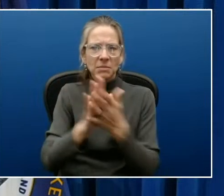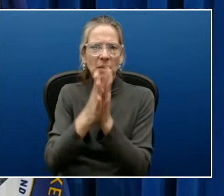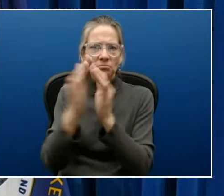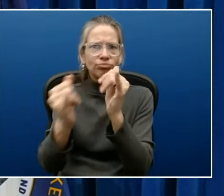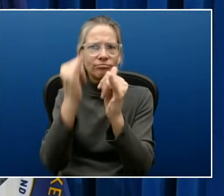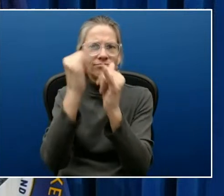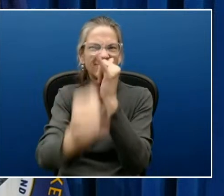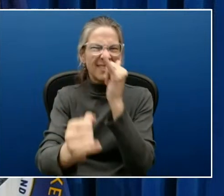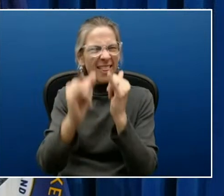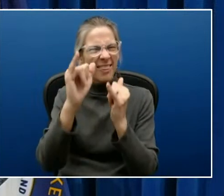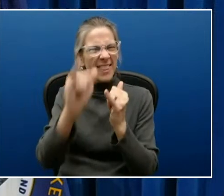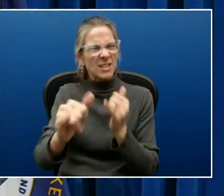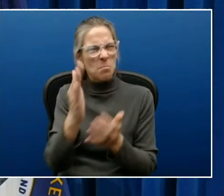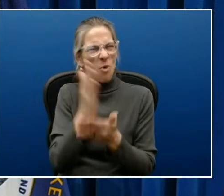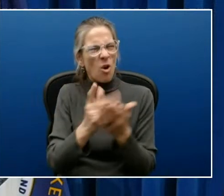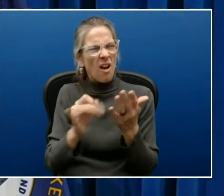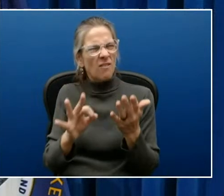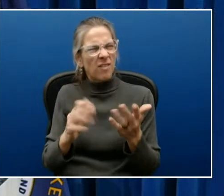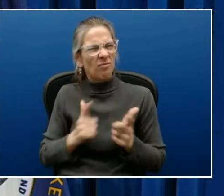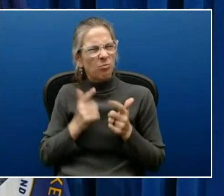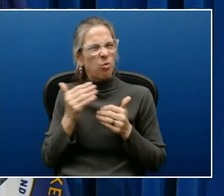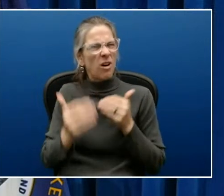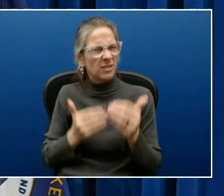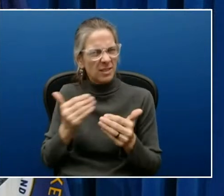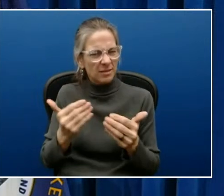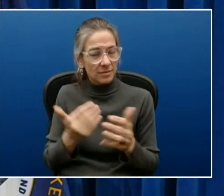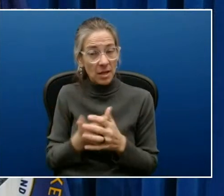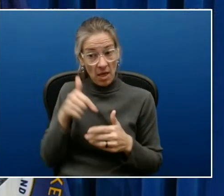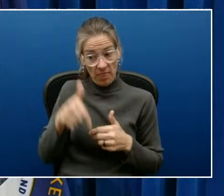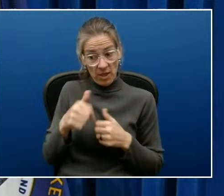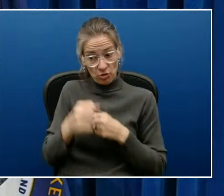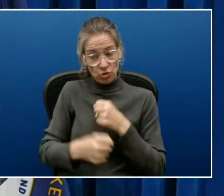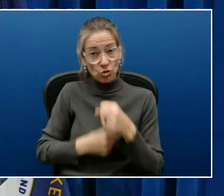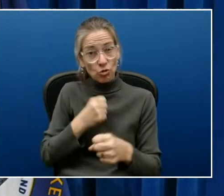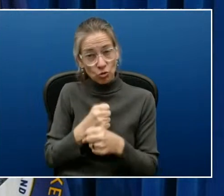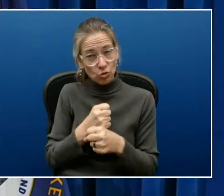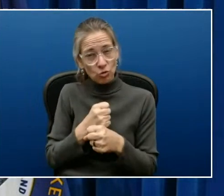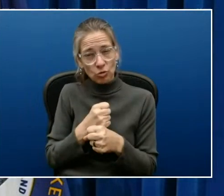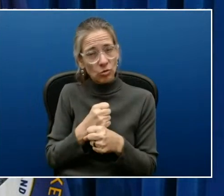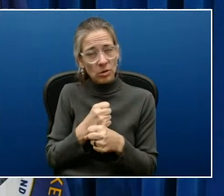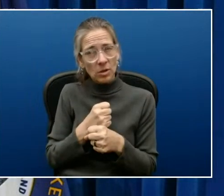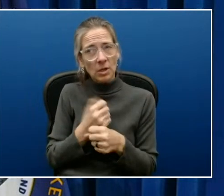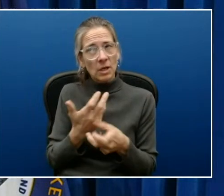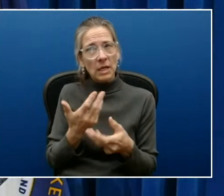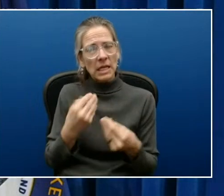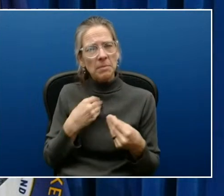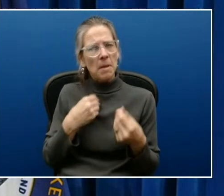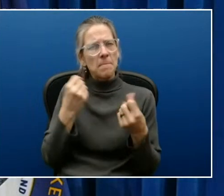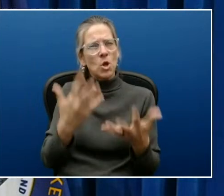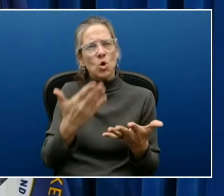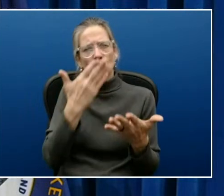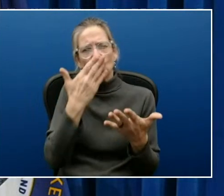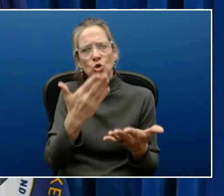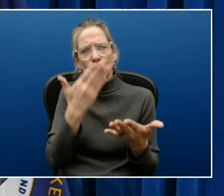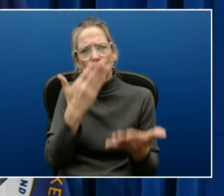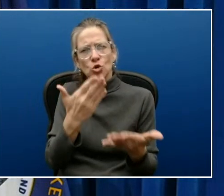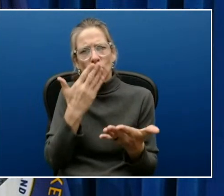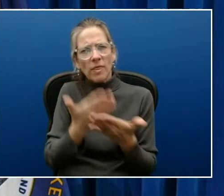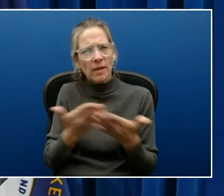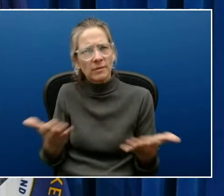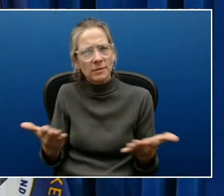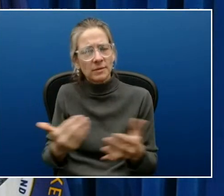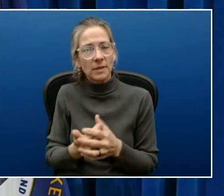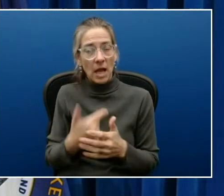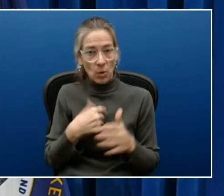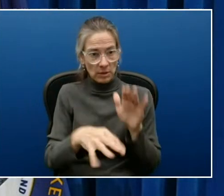year has brought me very good things to my career. I was selected as the official artist